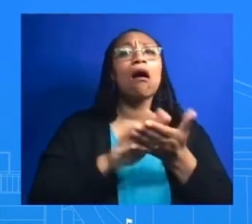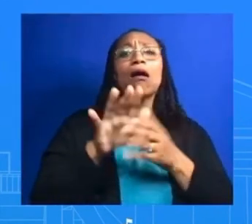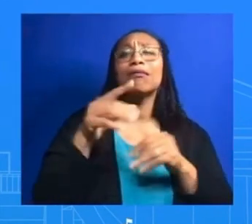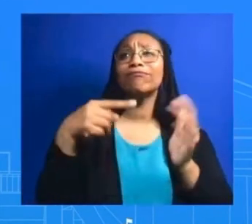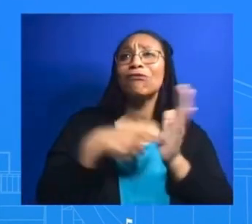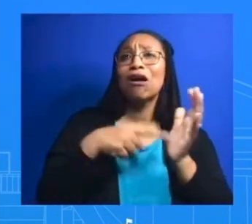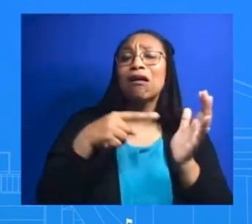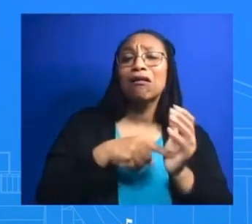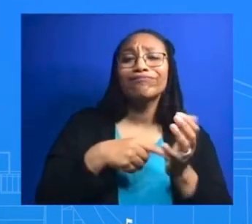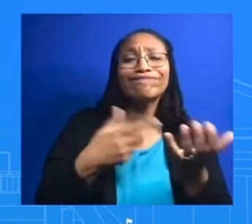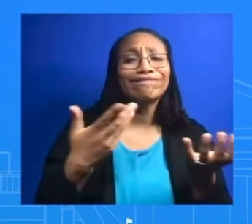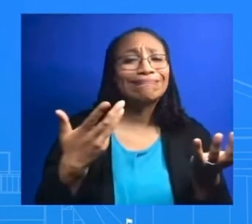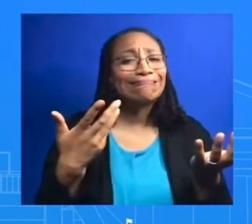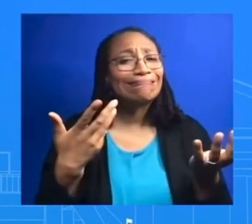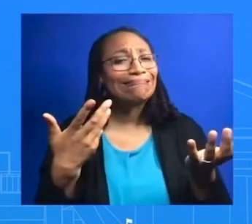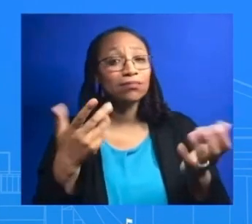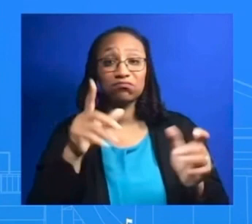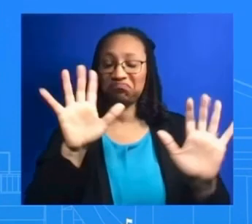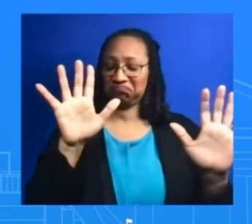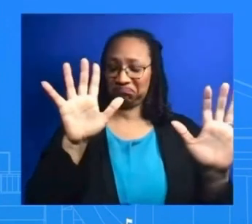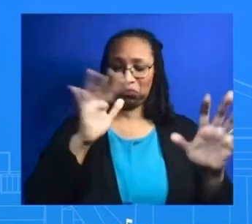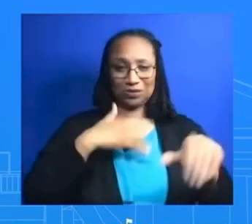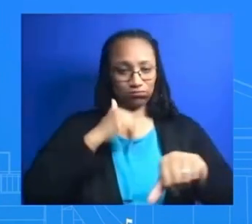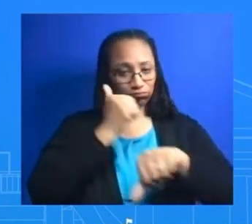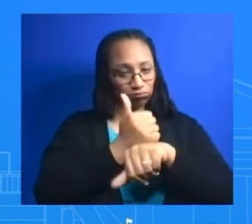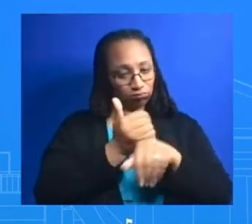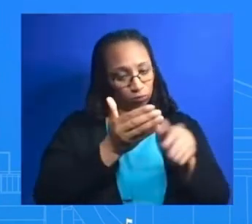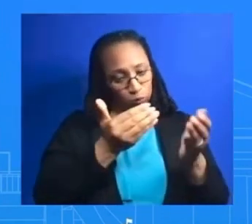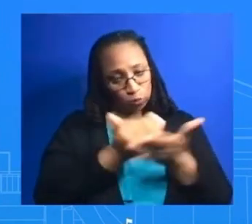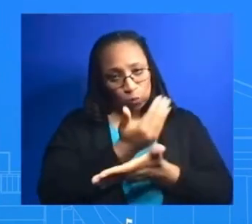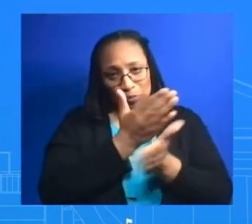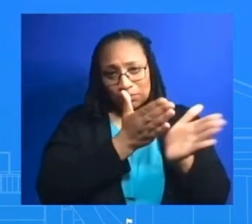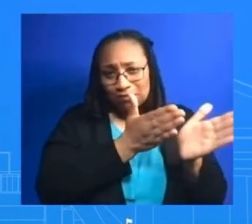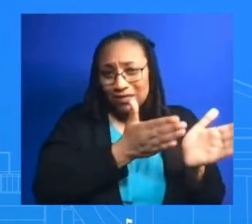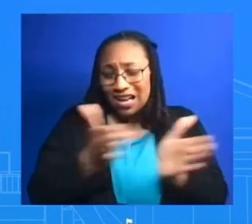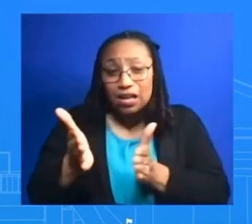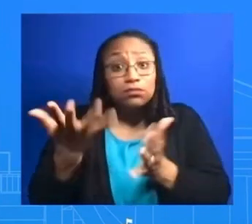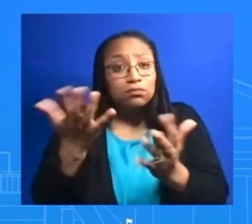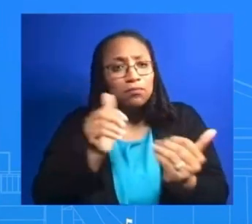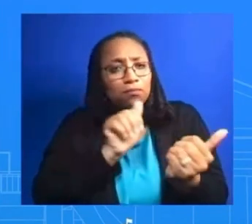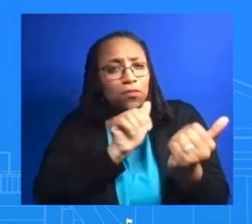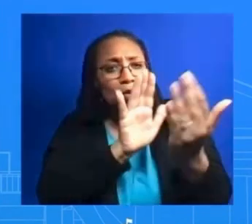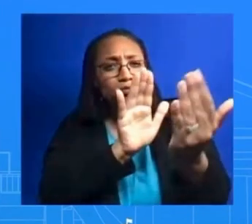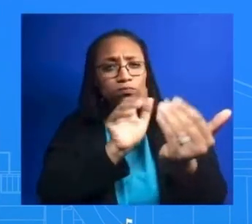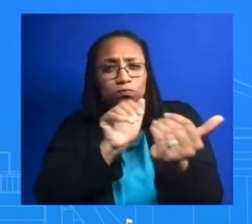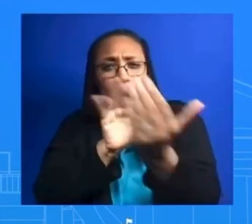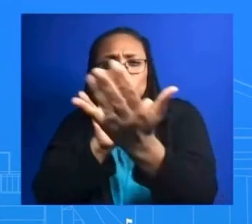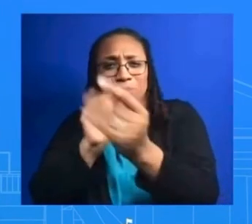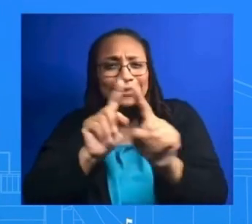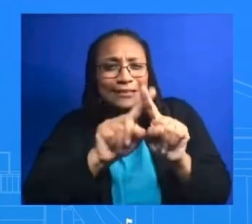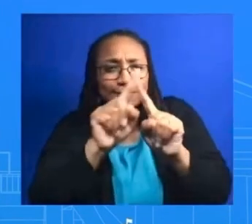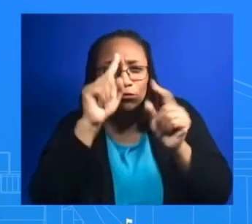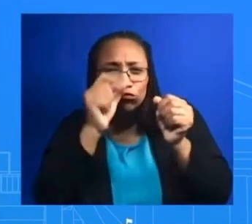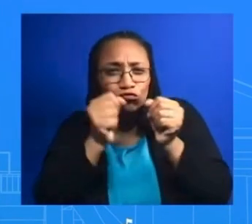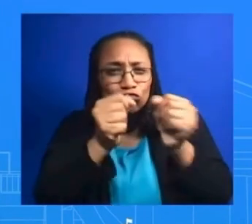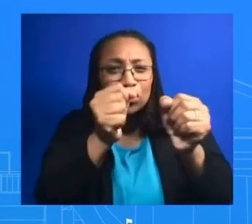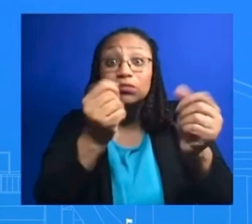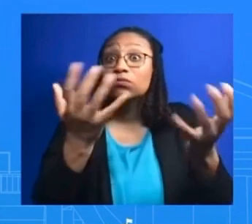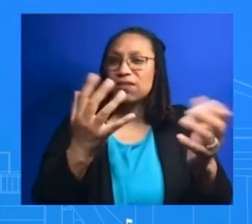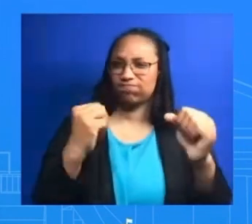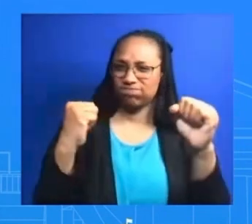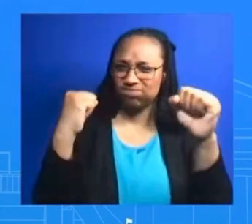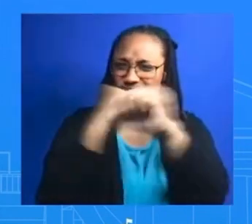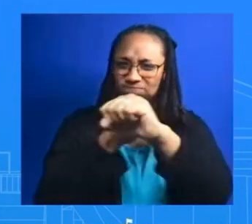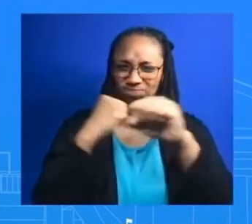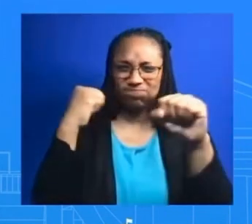going to take, we're doing everything we can to fight for our students and to give them the opportunity to access higher education.